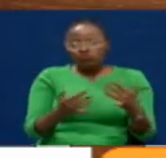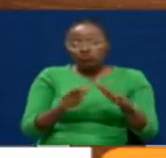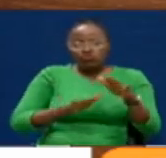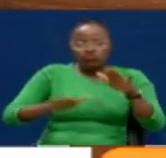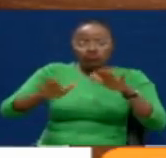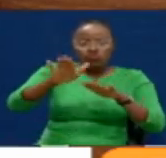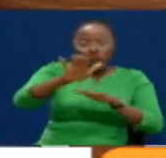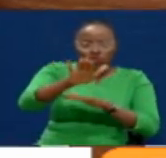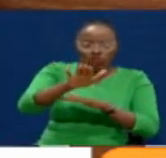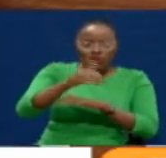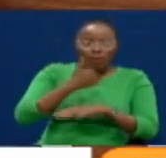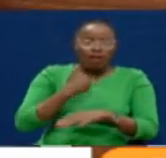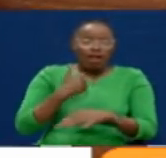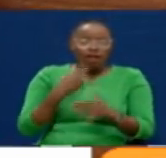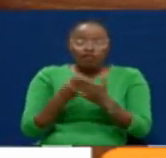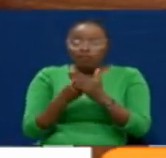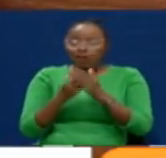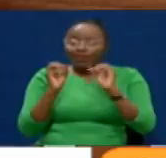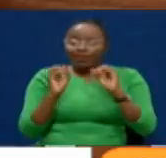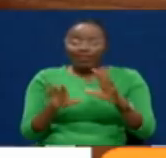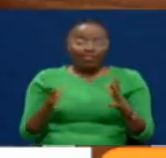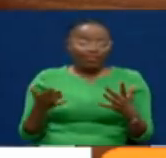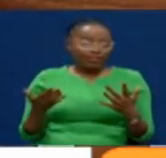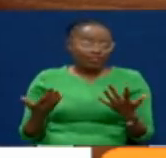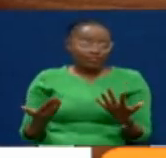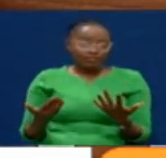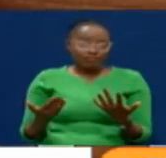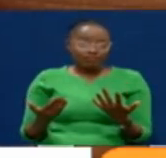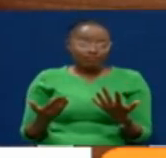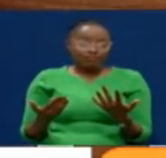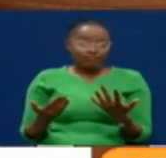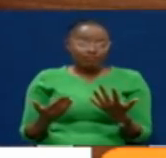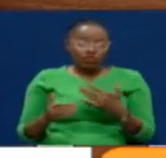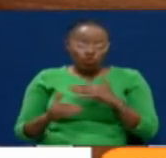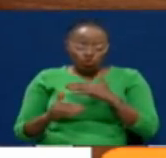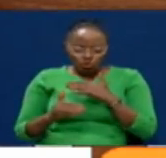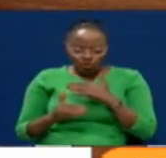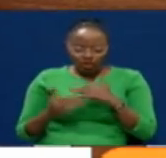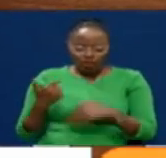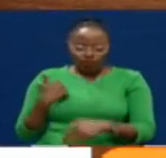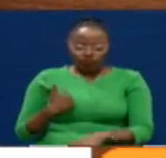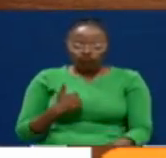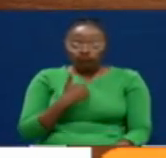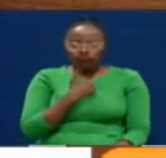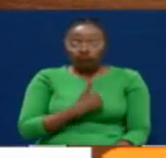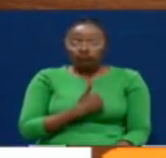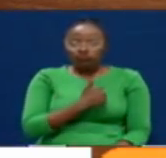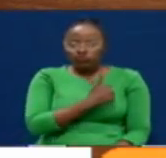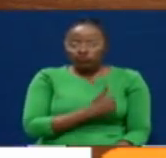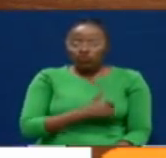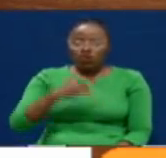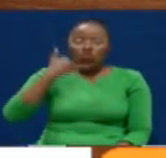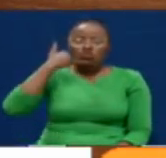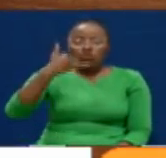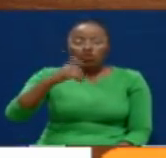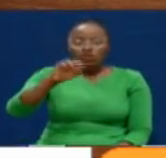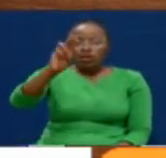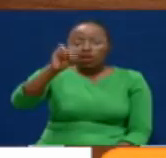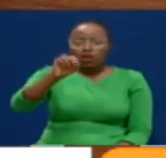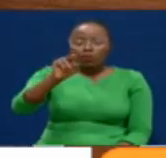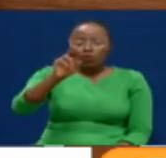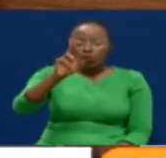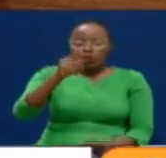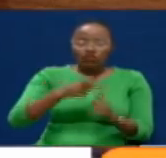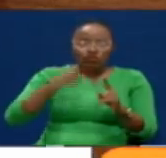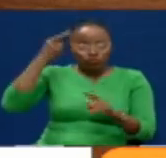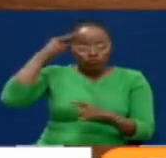do the, I didn't have money. And Honorable Njonjo called Charles Mukora mm-hmm. at Coca-Cola, mm-hmm. and he said,